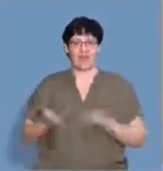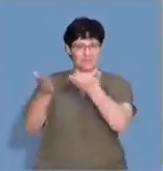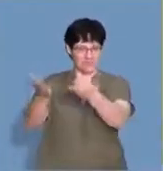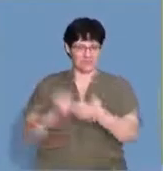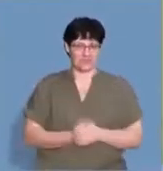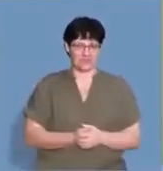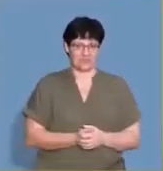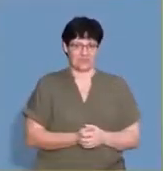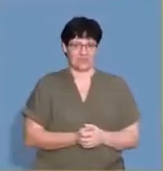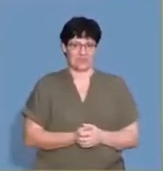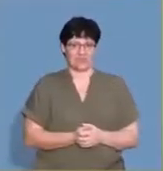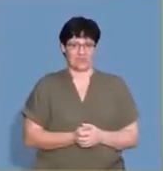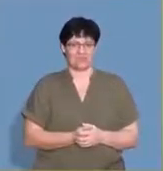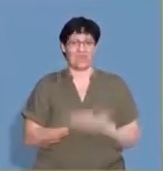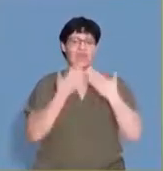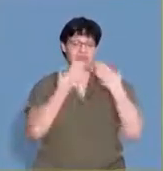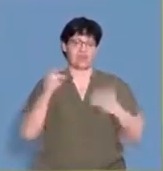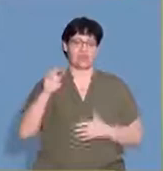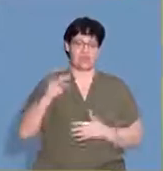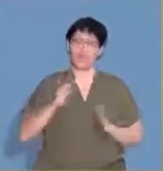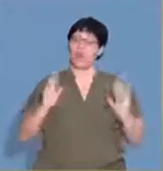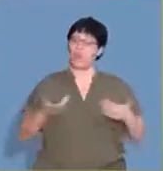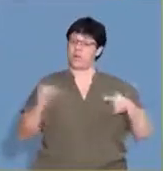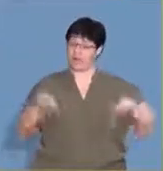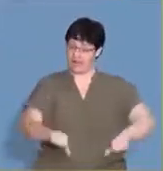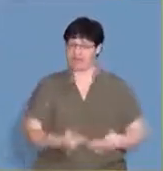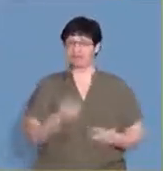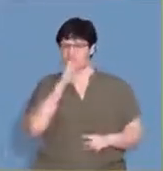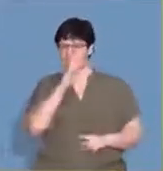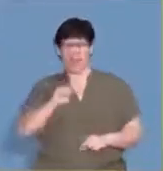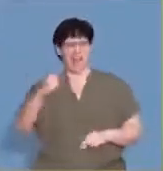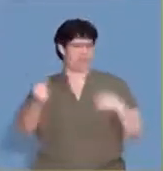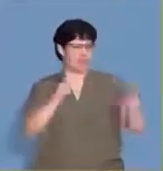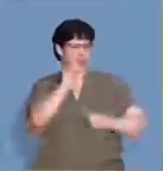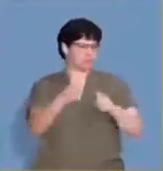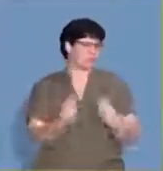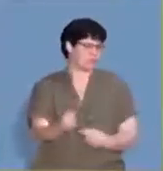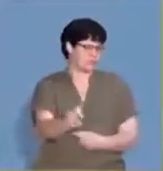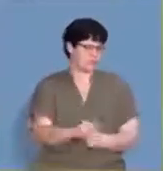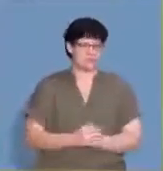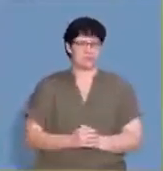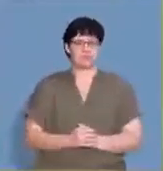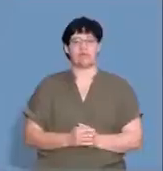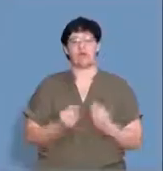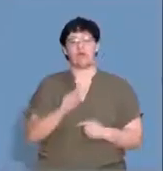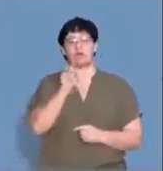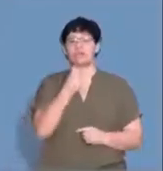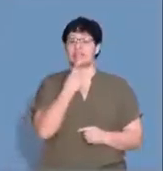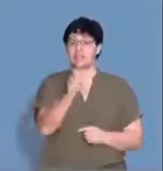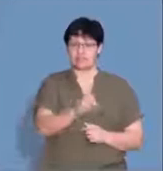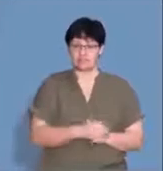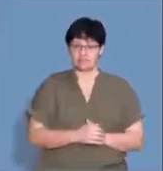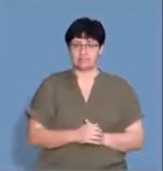Hayley, and over to you. Thanks, Looney. Welcome back. Now let's see what other questions we got for you today. So our question